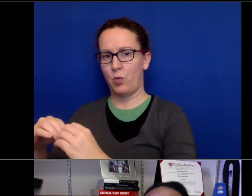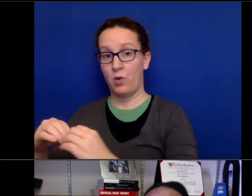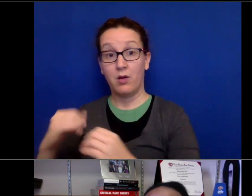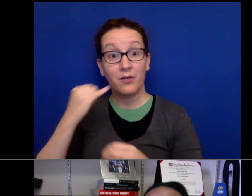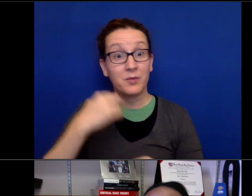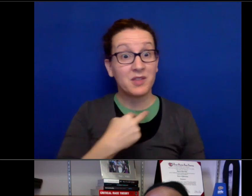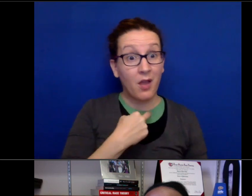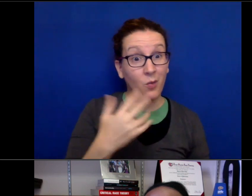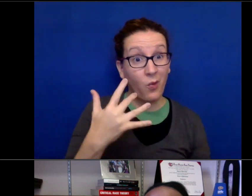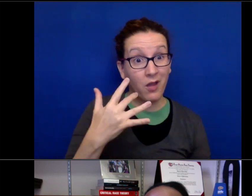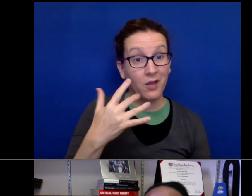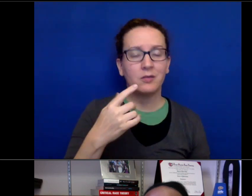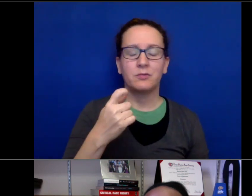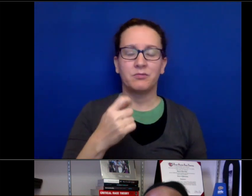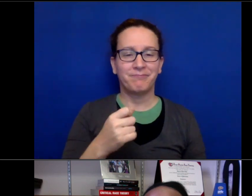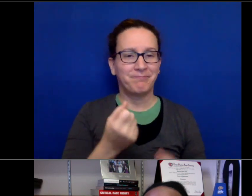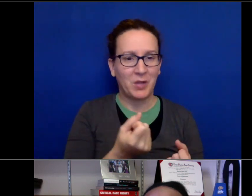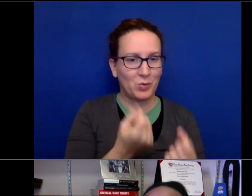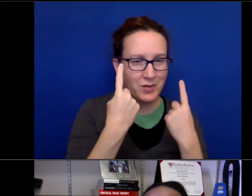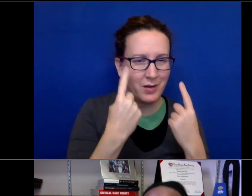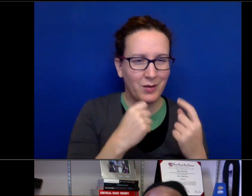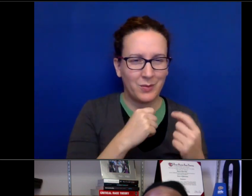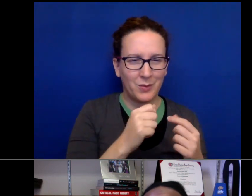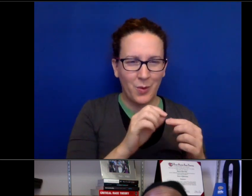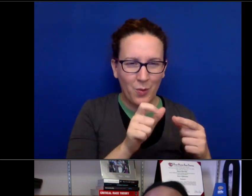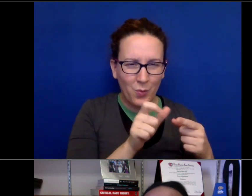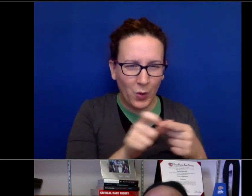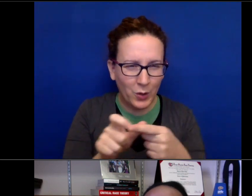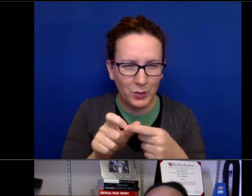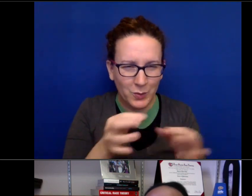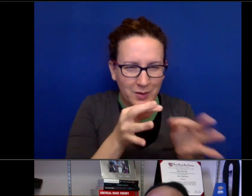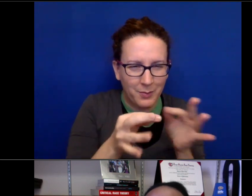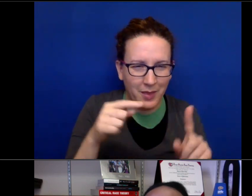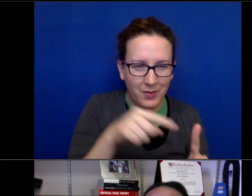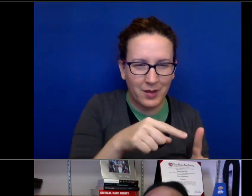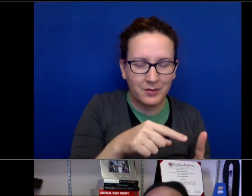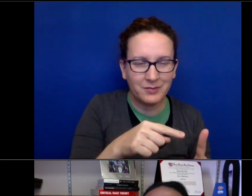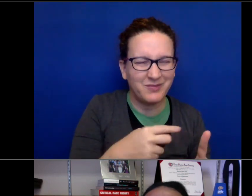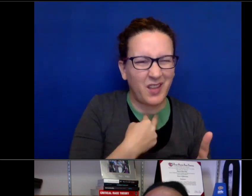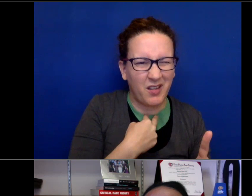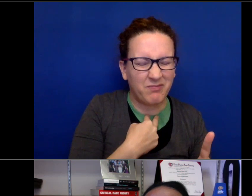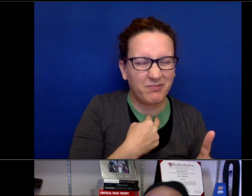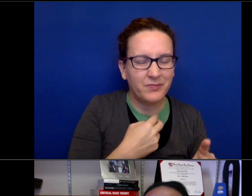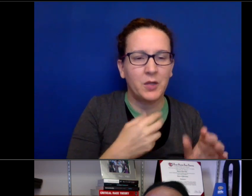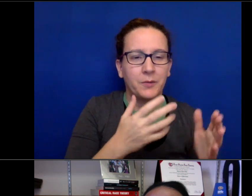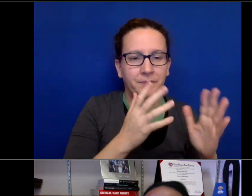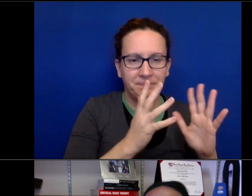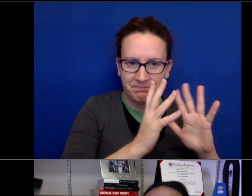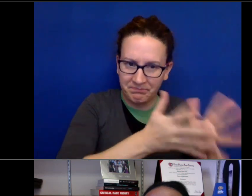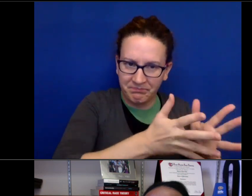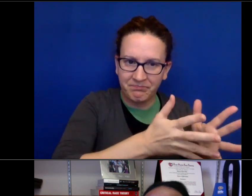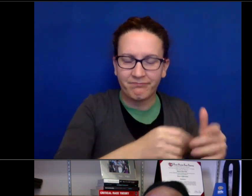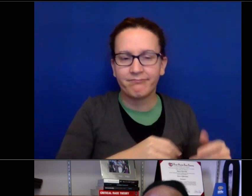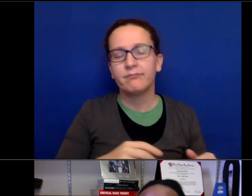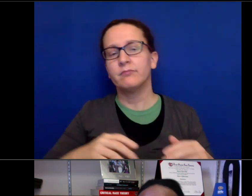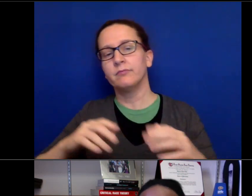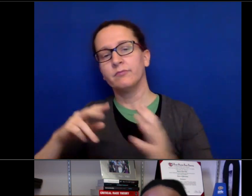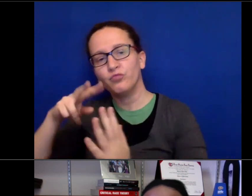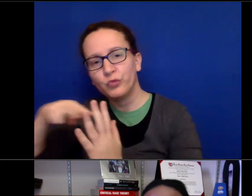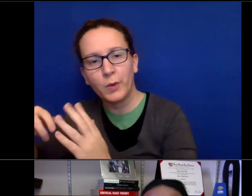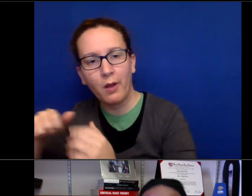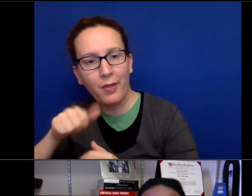because there's something I don't understand or I don't have the language to explain. And so sometimes, again, just going back and looking